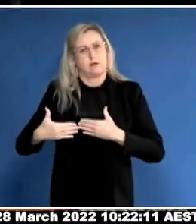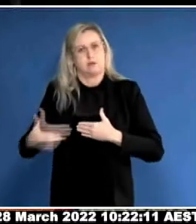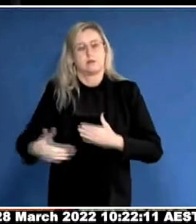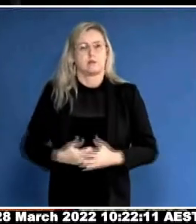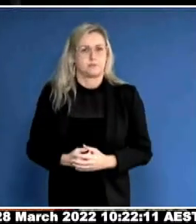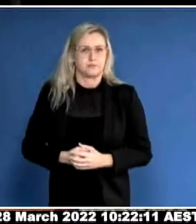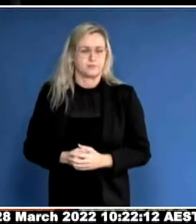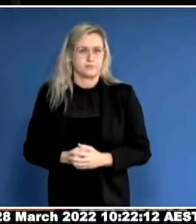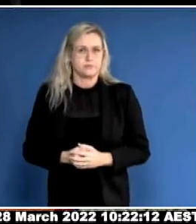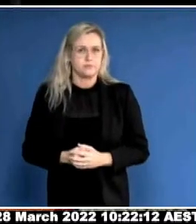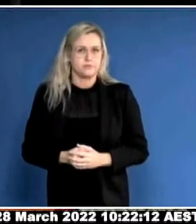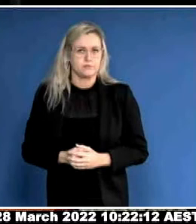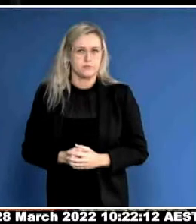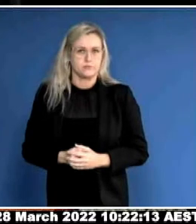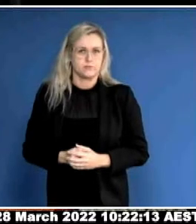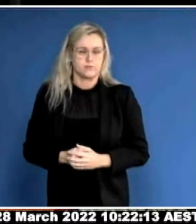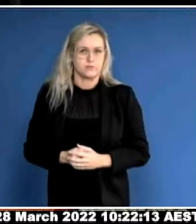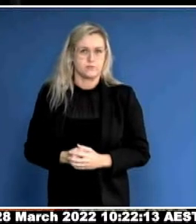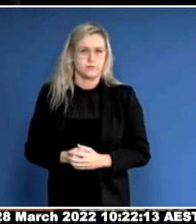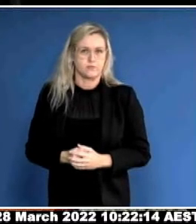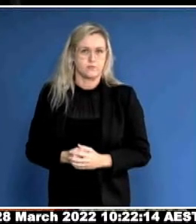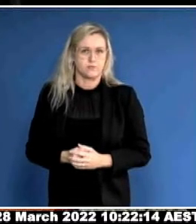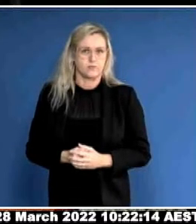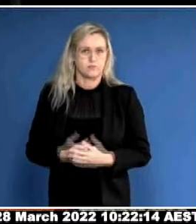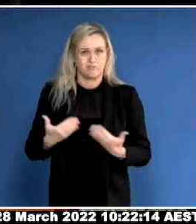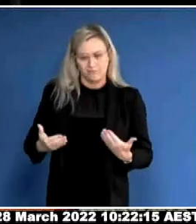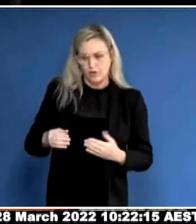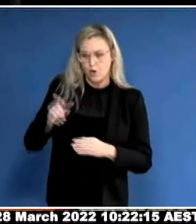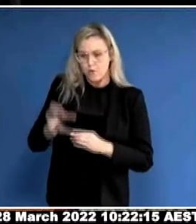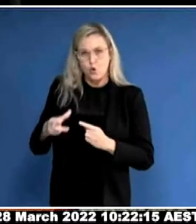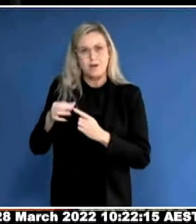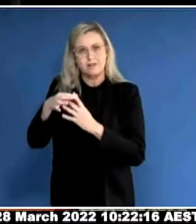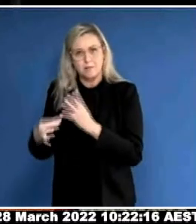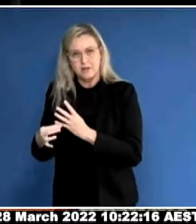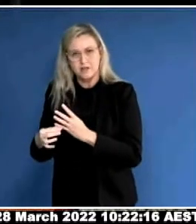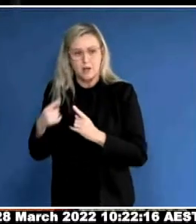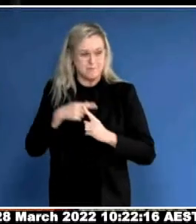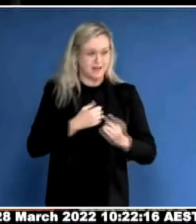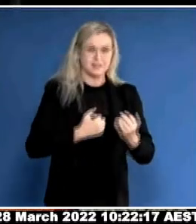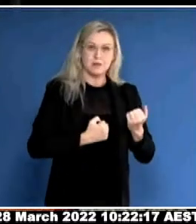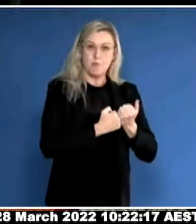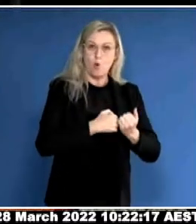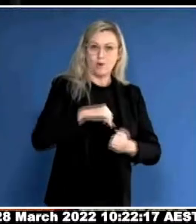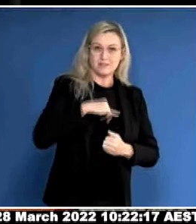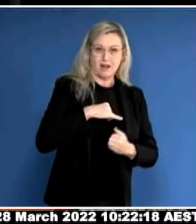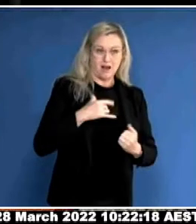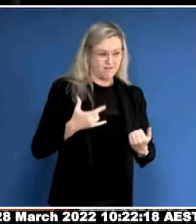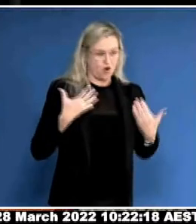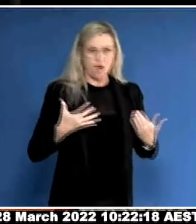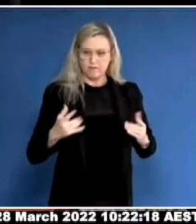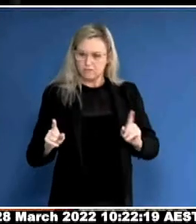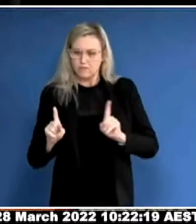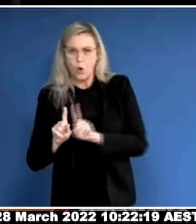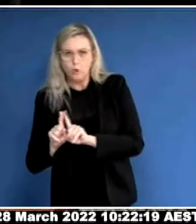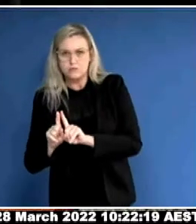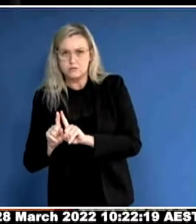the nature of the relationship with the worker, including physical proximity, presence in the home, and